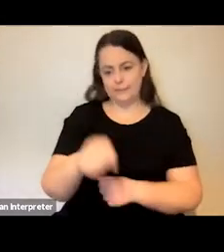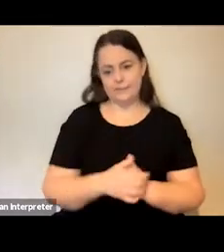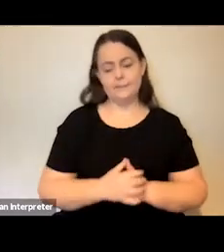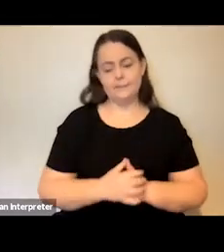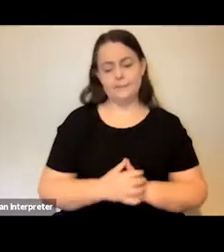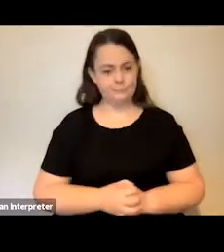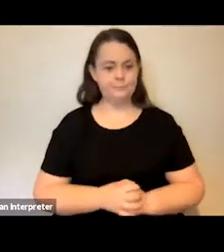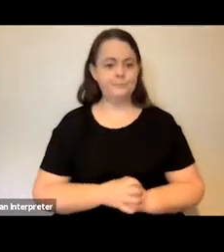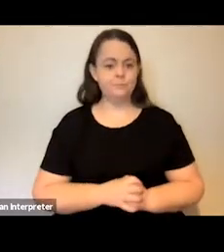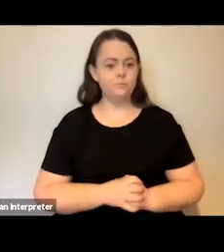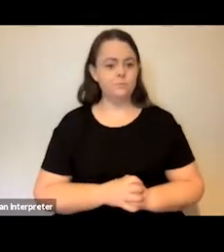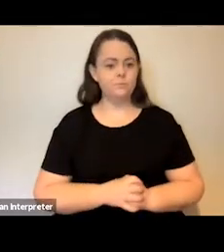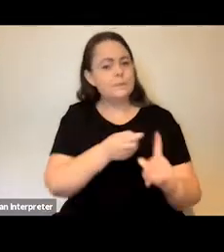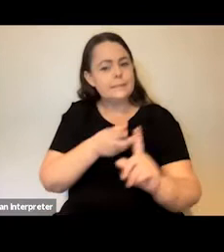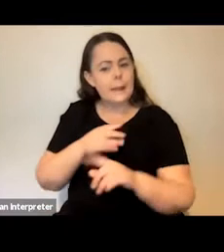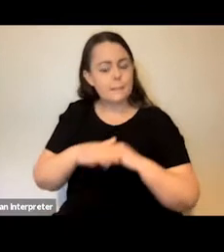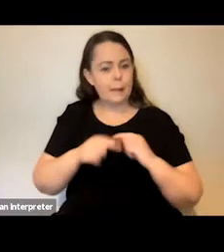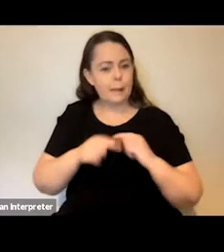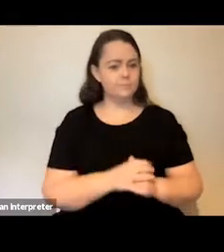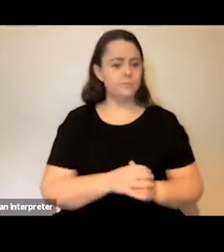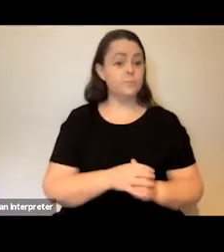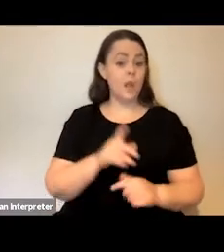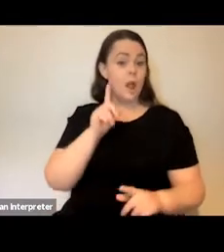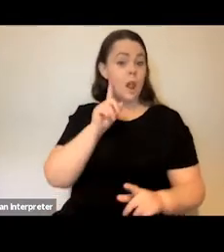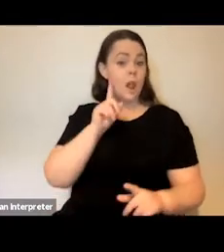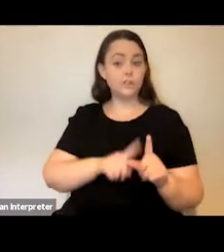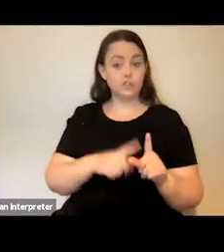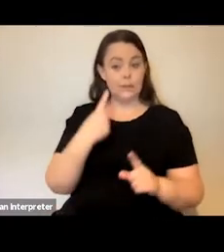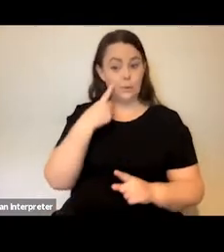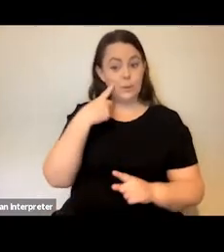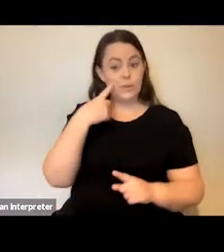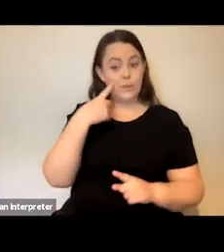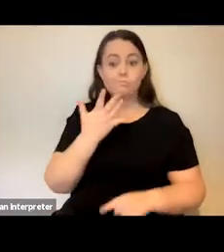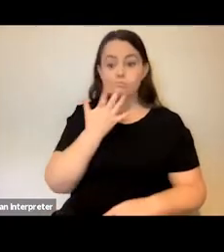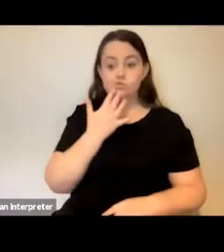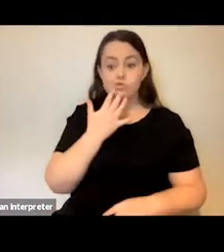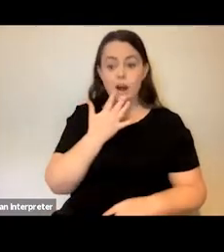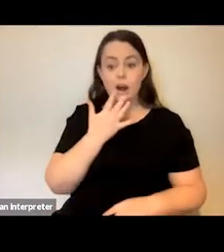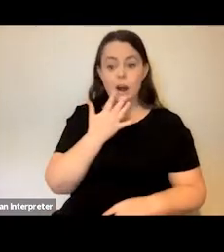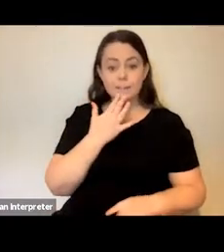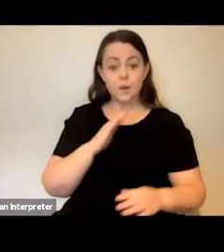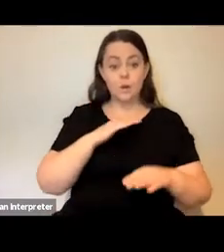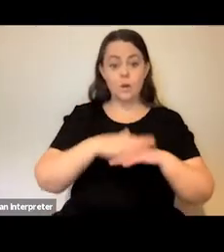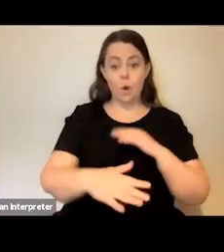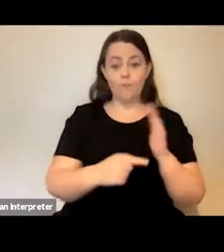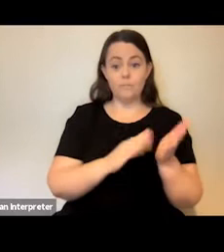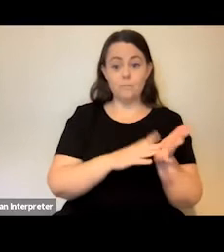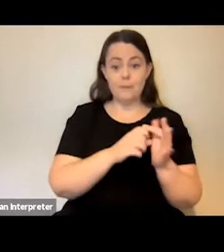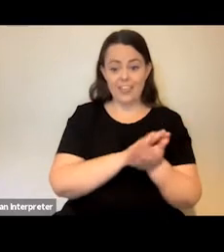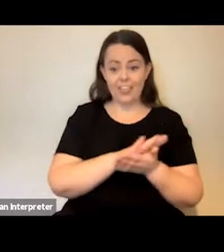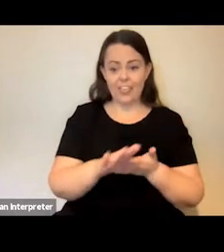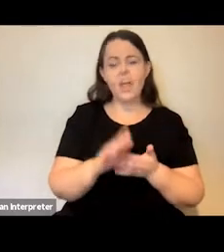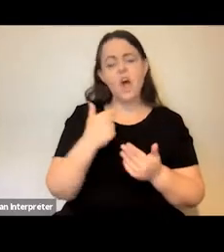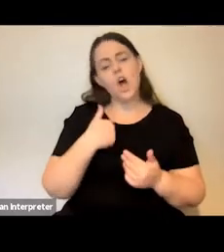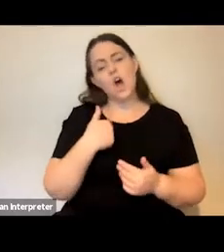so as I mentioned, so last year we saw this kind of increase in the price of crystal methamphetamine, and I'm focusing on crystal methamphetamine here because it is